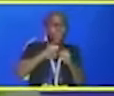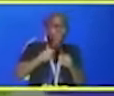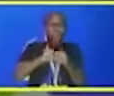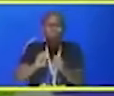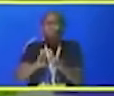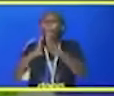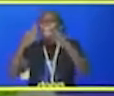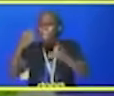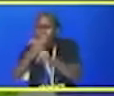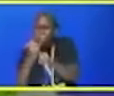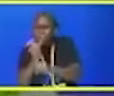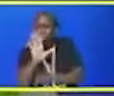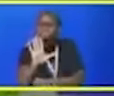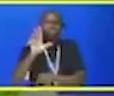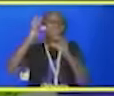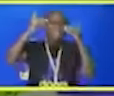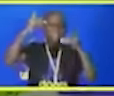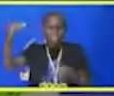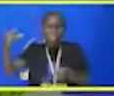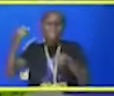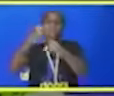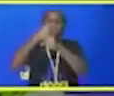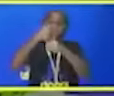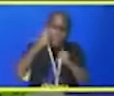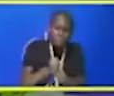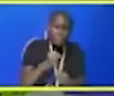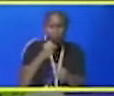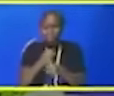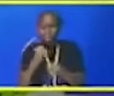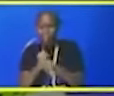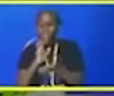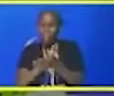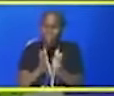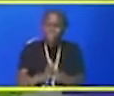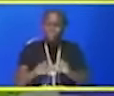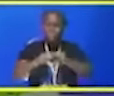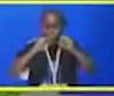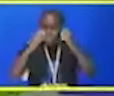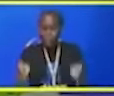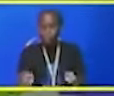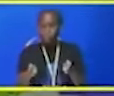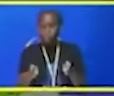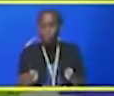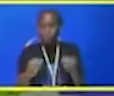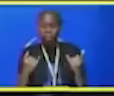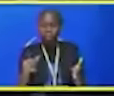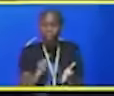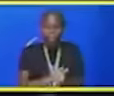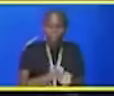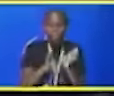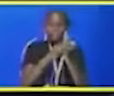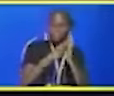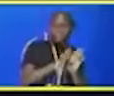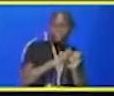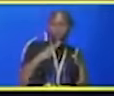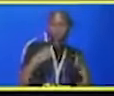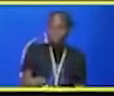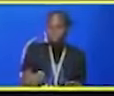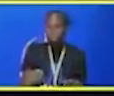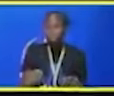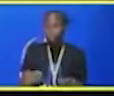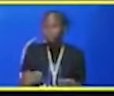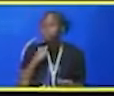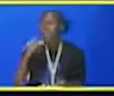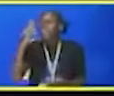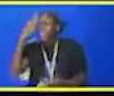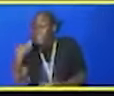the name of Jesus, the grace required for the next level. Now that this door is open, you are a ministry, you are a pastor, don't